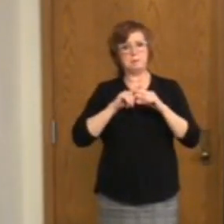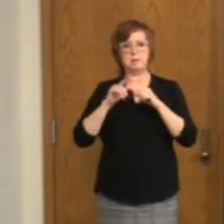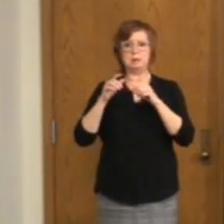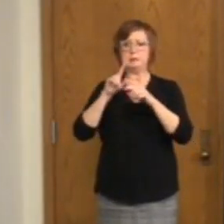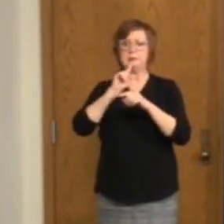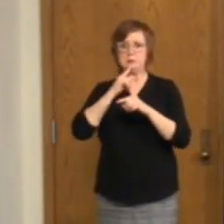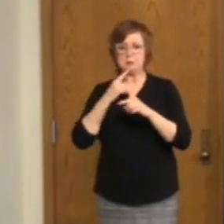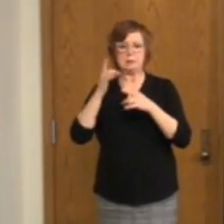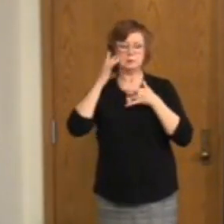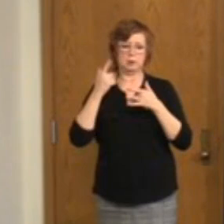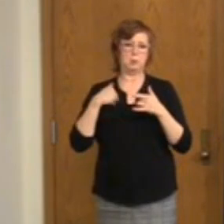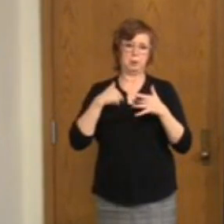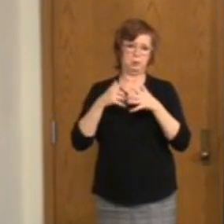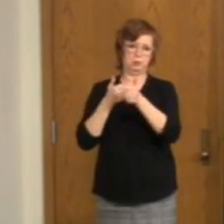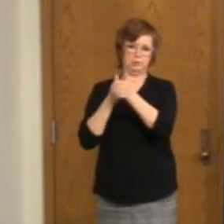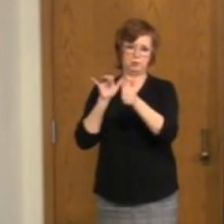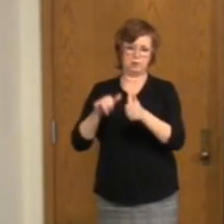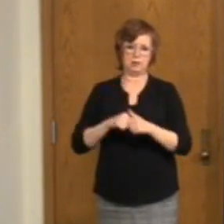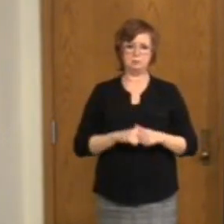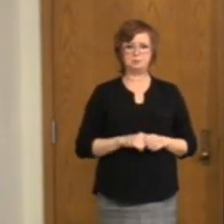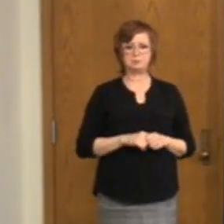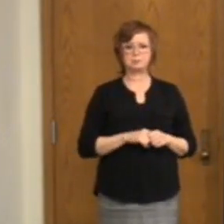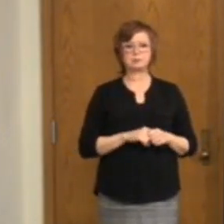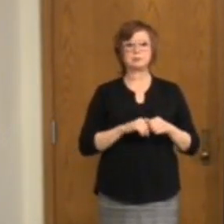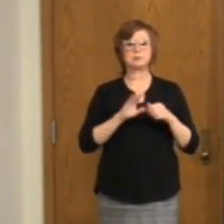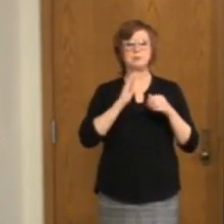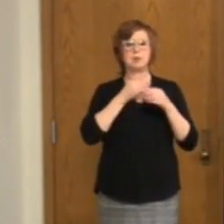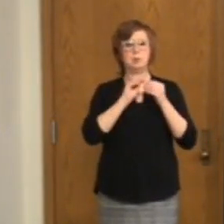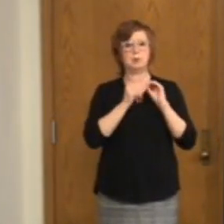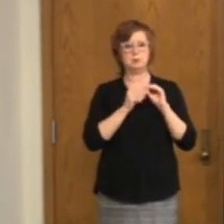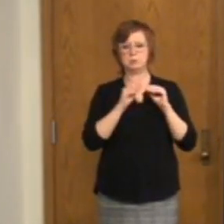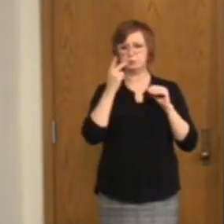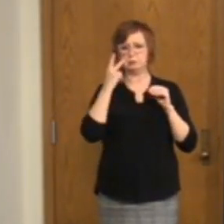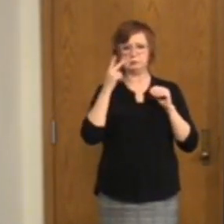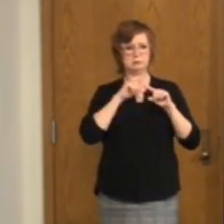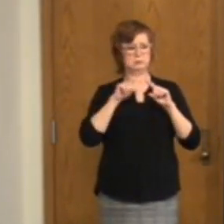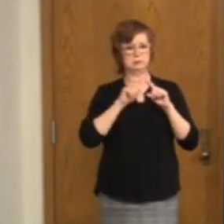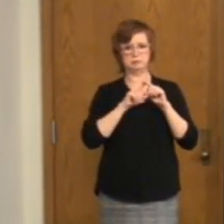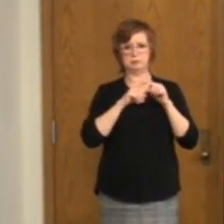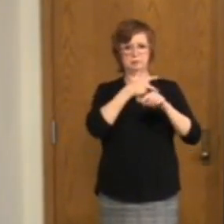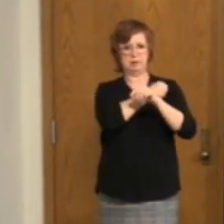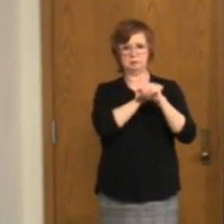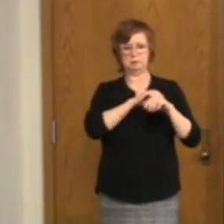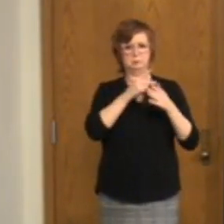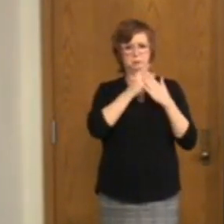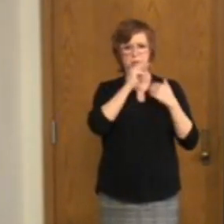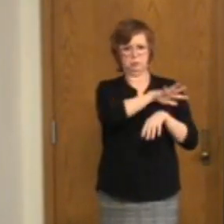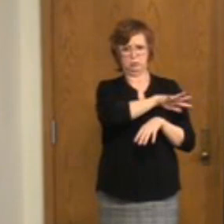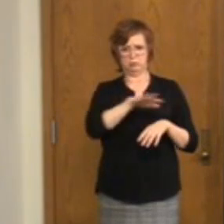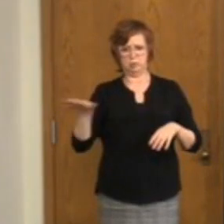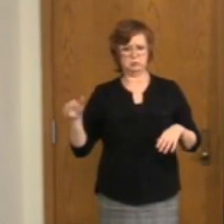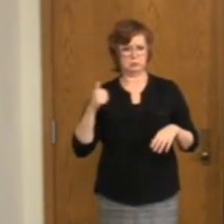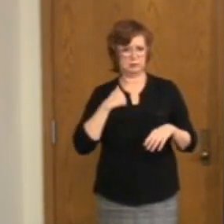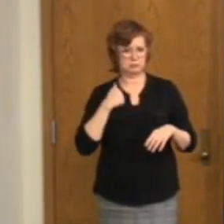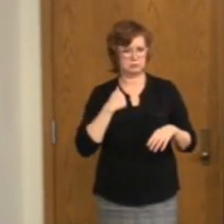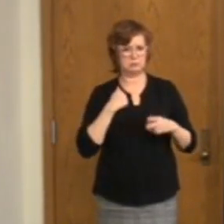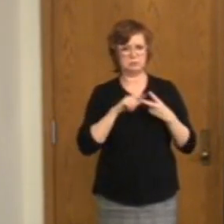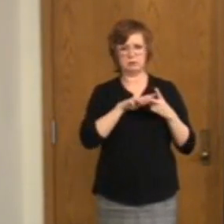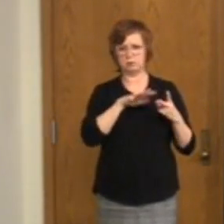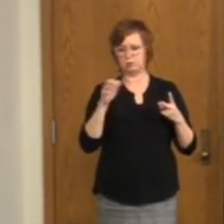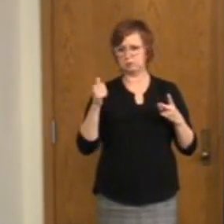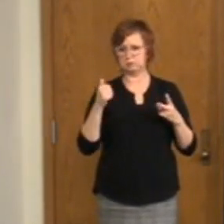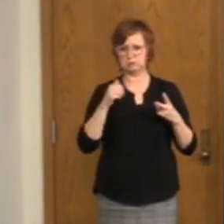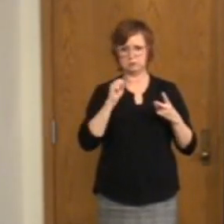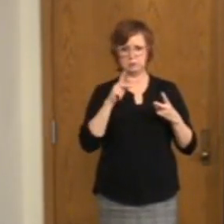further along in their vaccination efforts than we are in Saskatchewan or even in Canada. The truth is that the